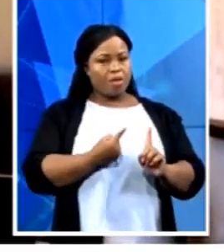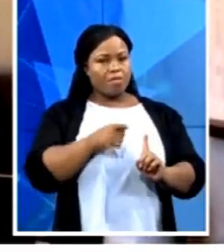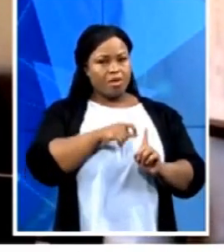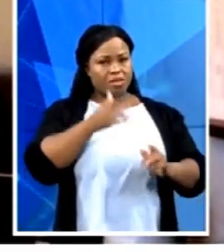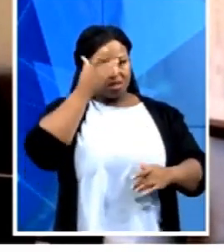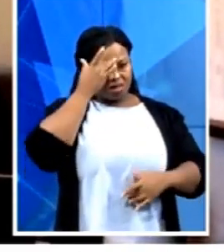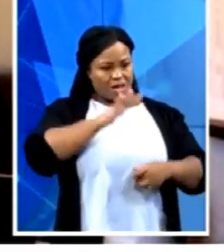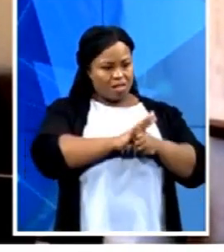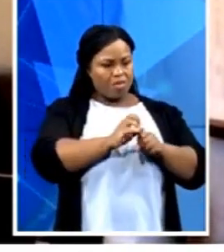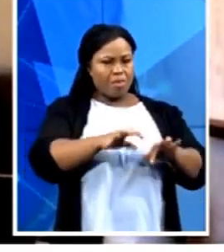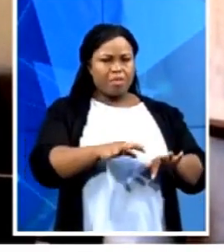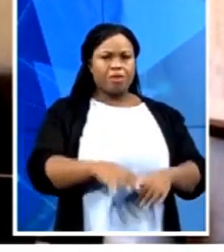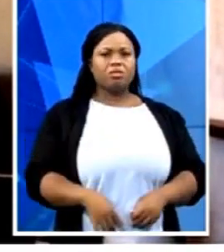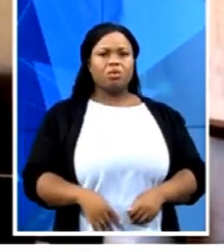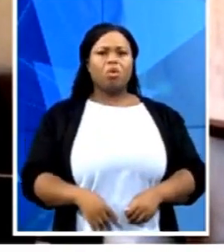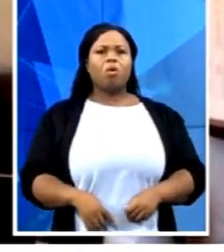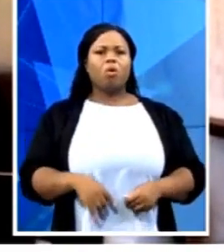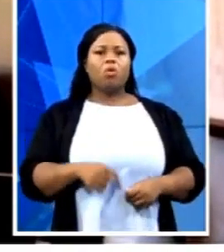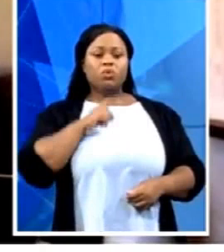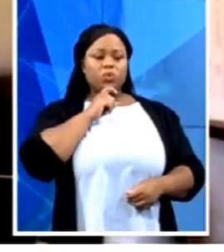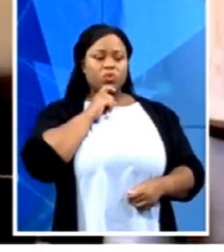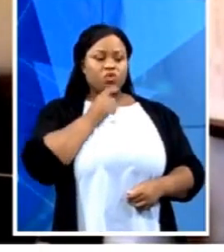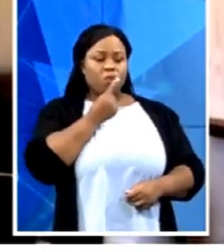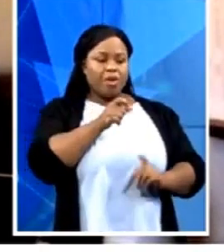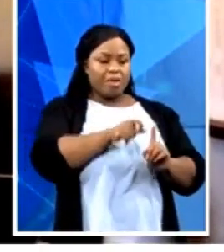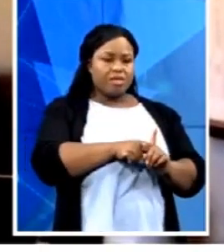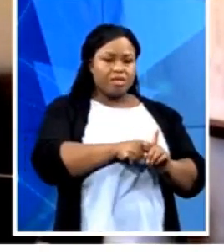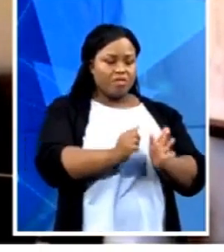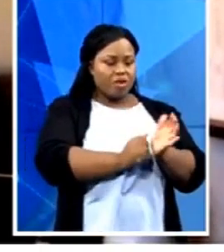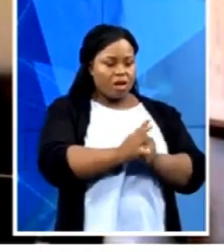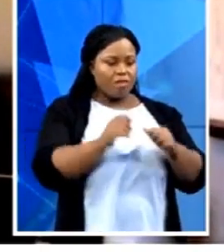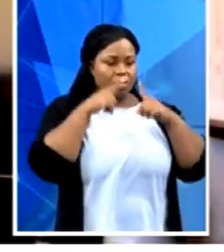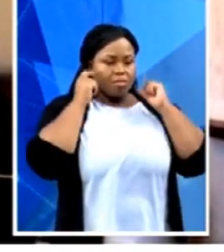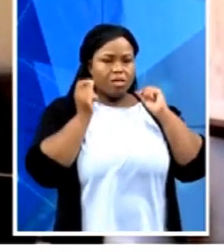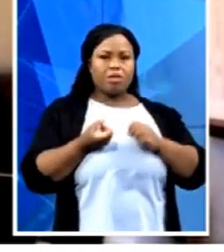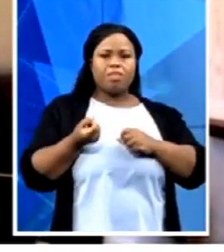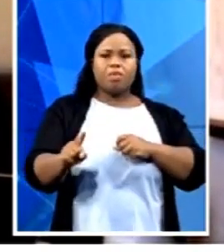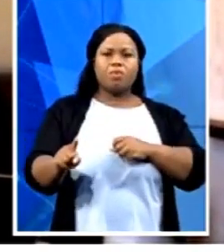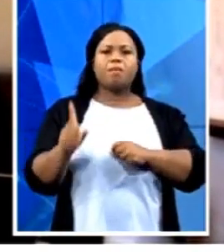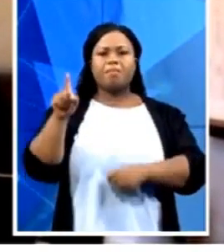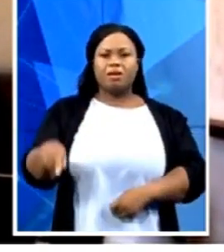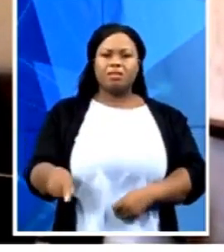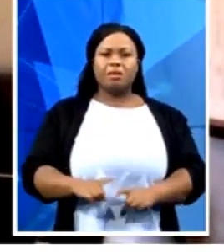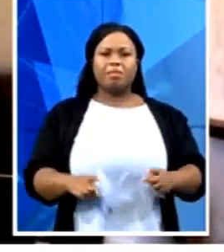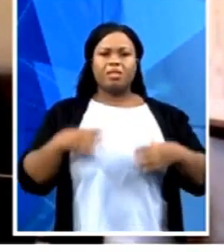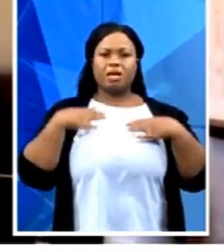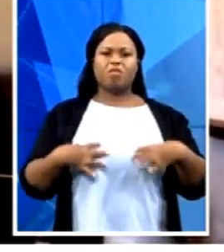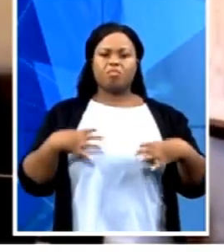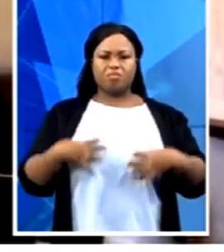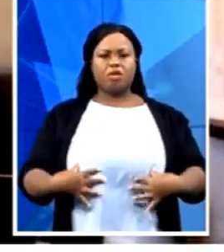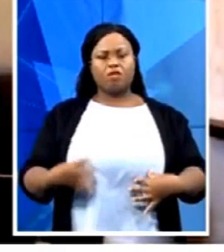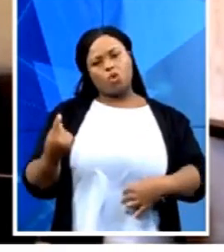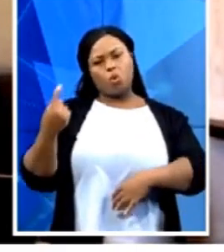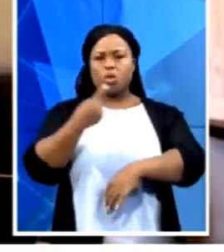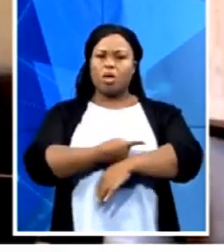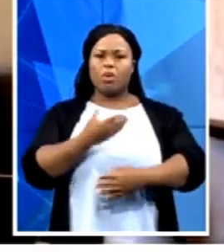and the mask. But we are making gowns last an entire day, and we're making masks last